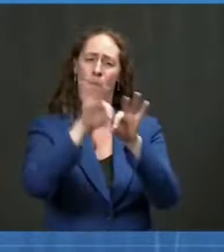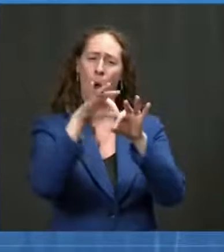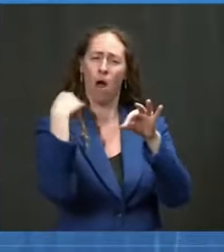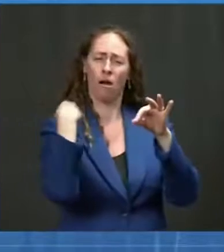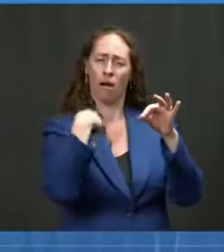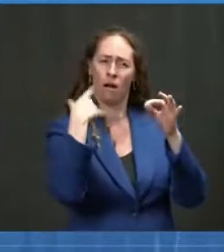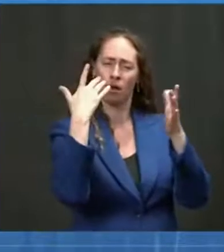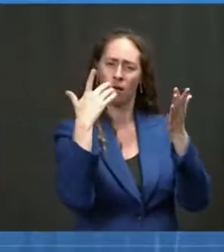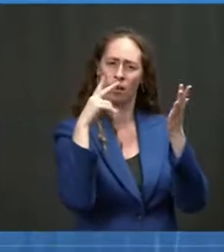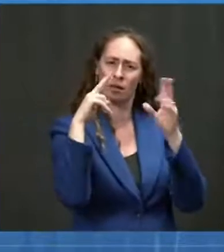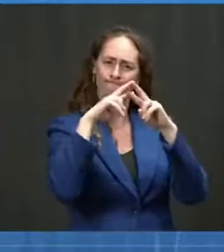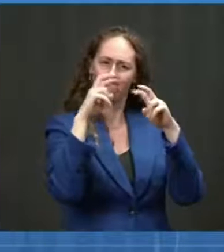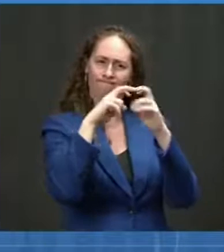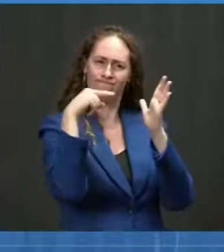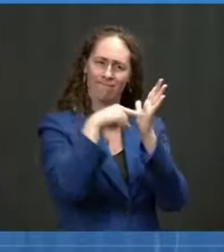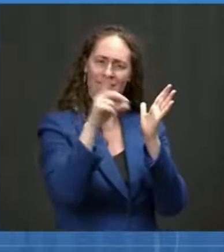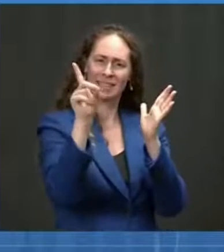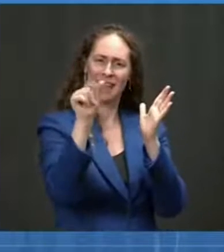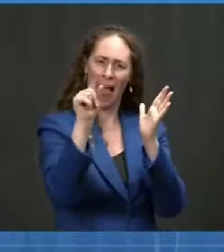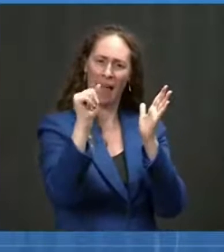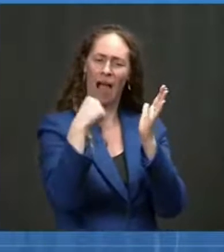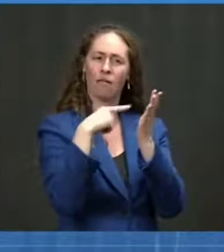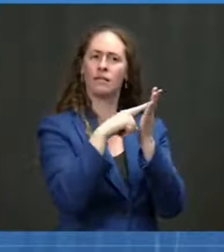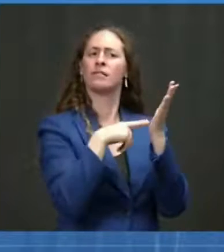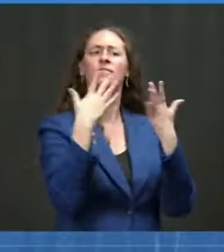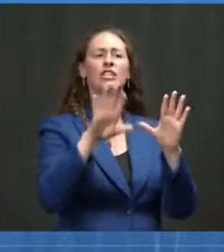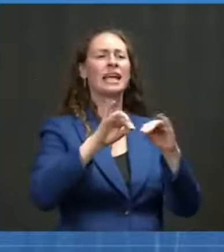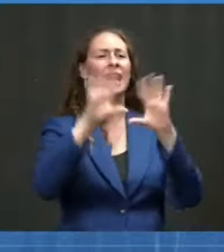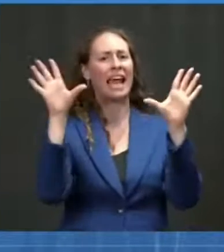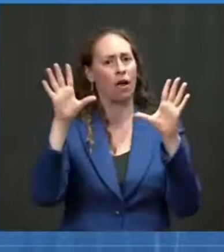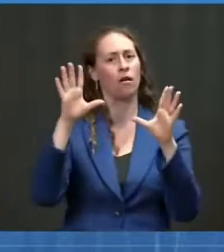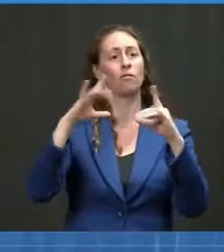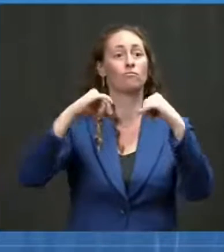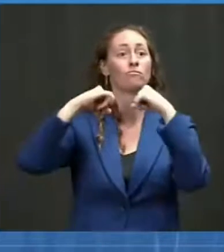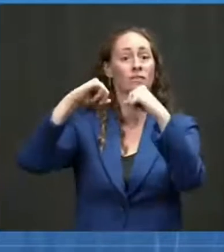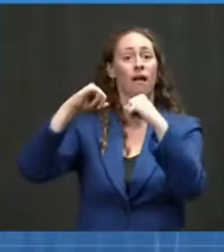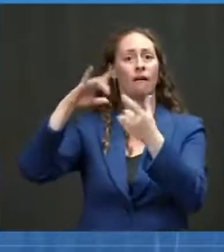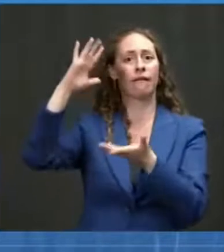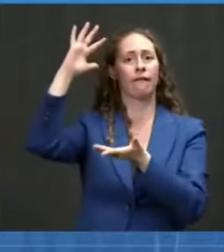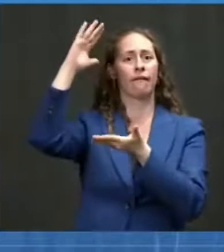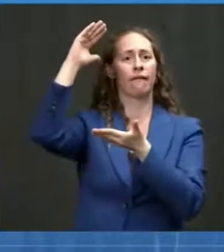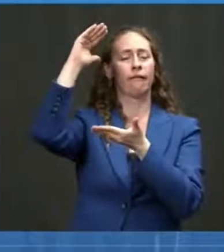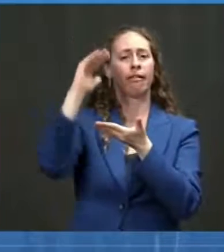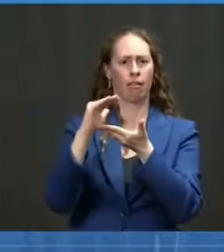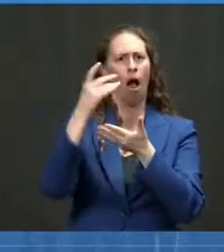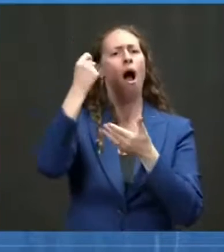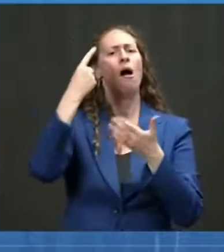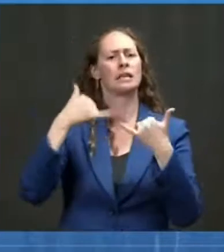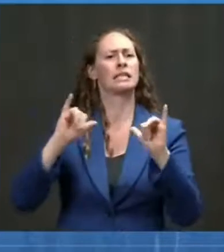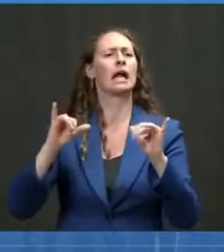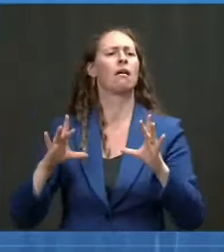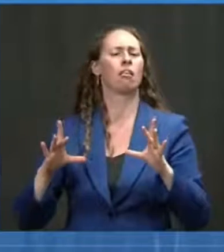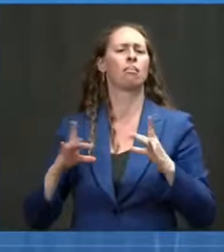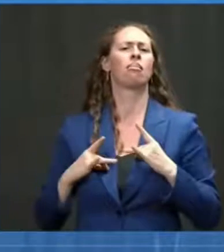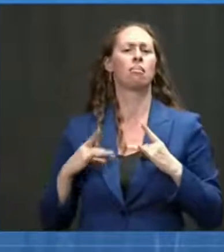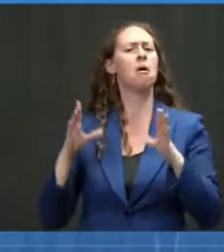reduction in protection against mild to moderate disease across age groups. And that was an important part of why we made this